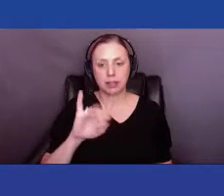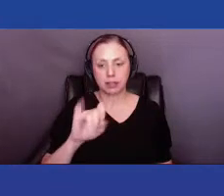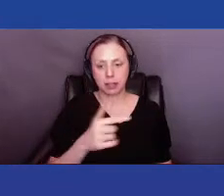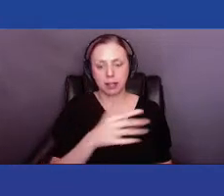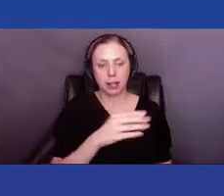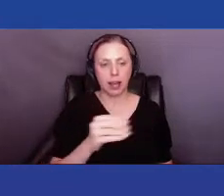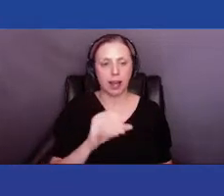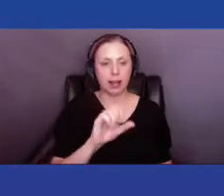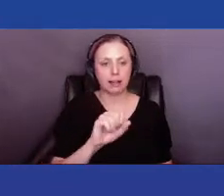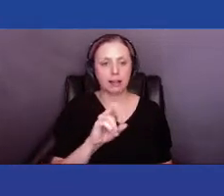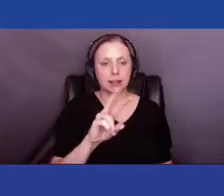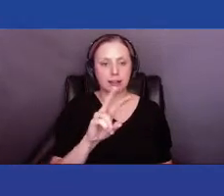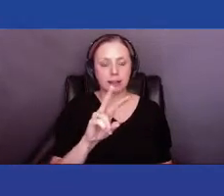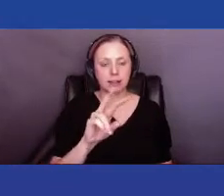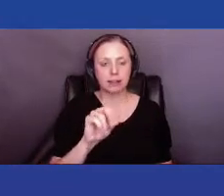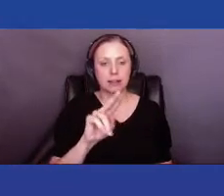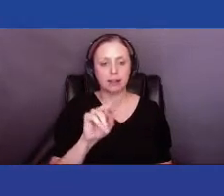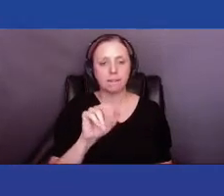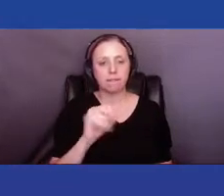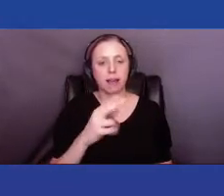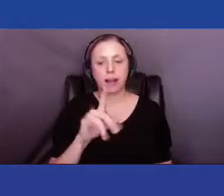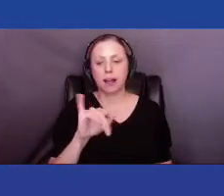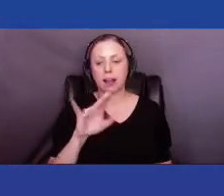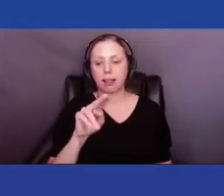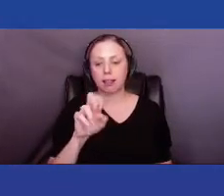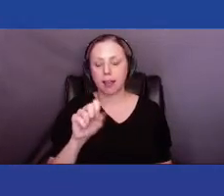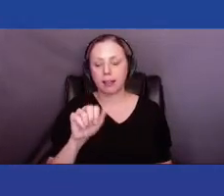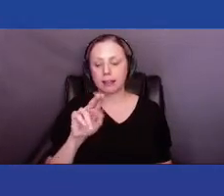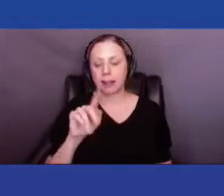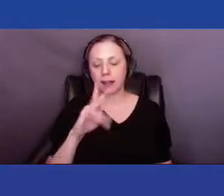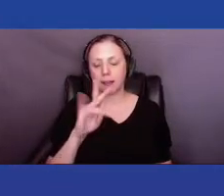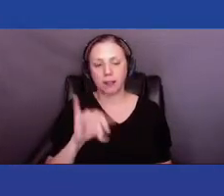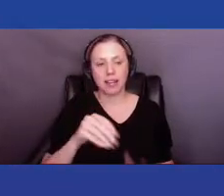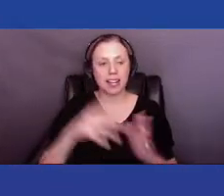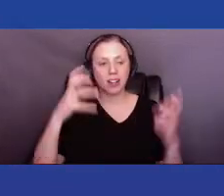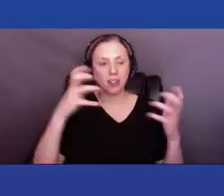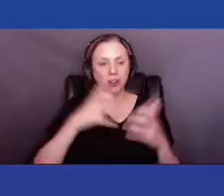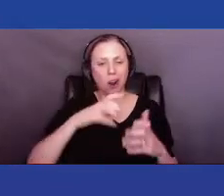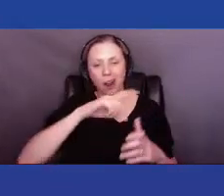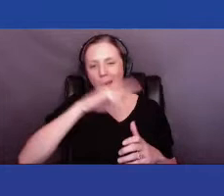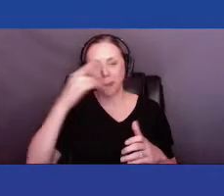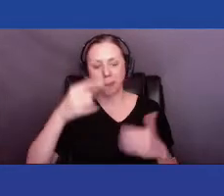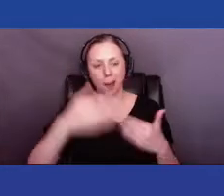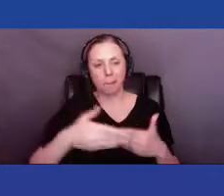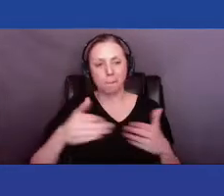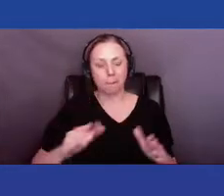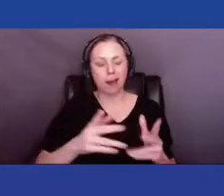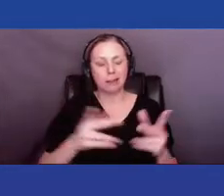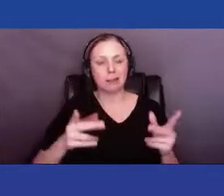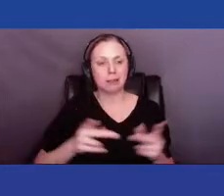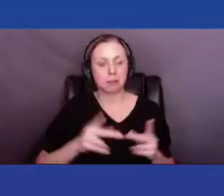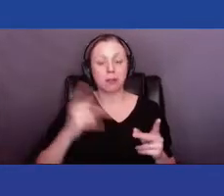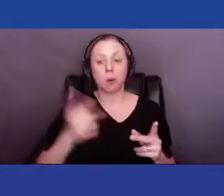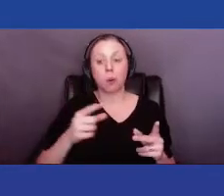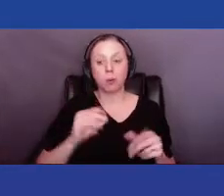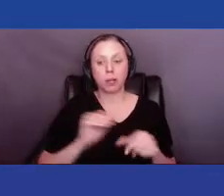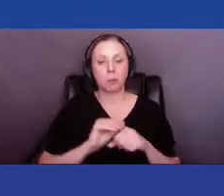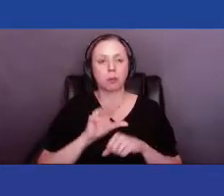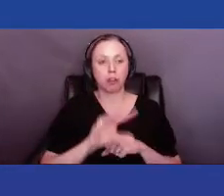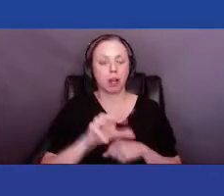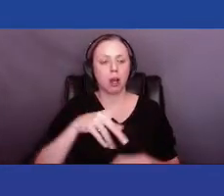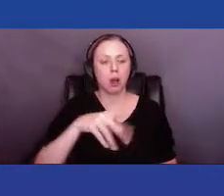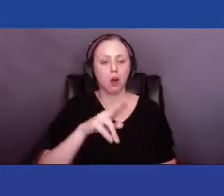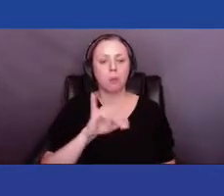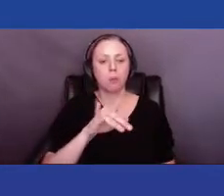Anthony in a dark black box space, lit only by sort of projections.